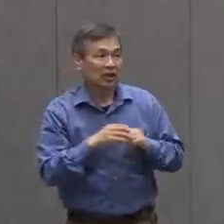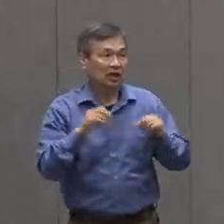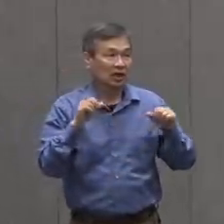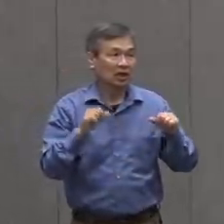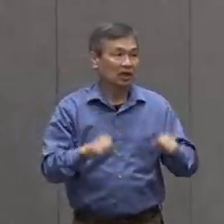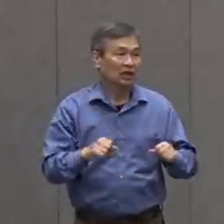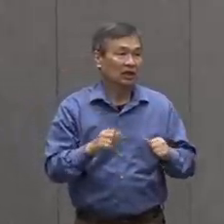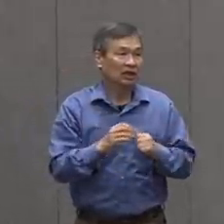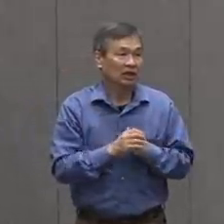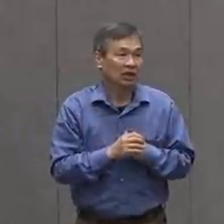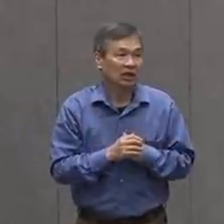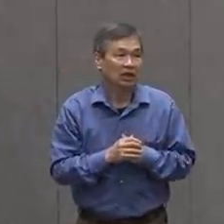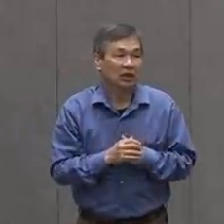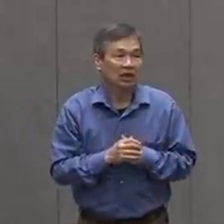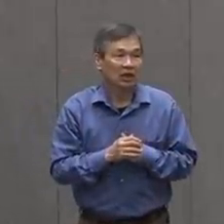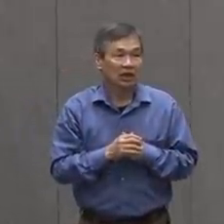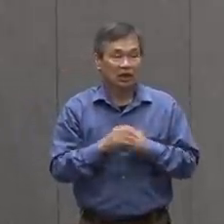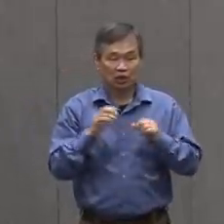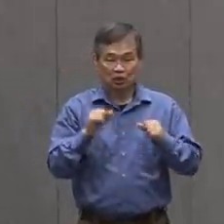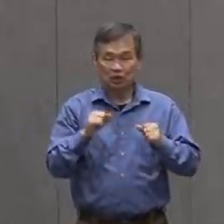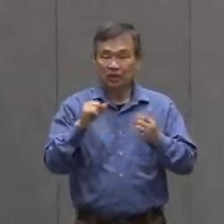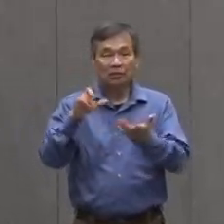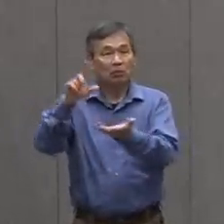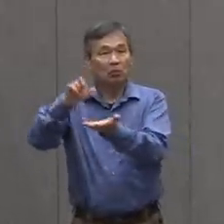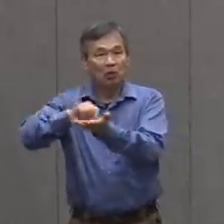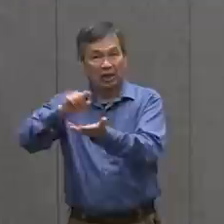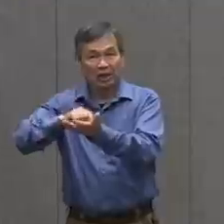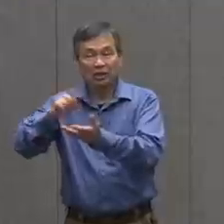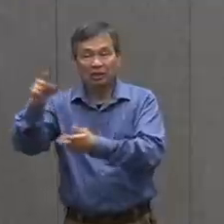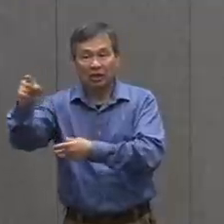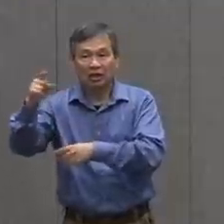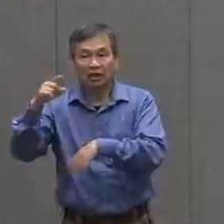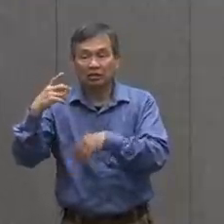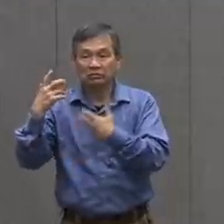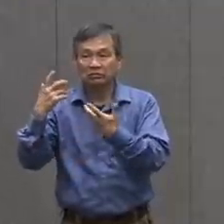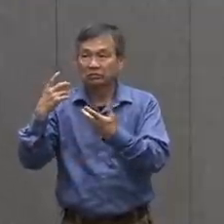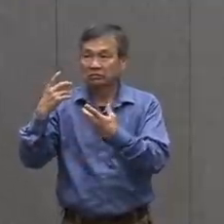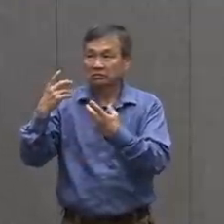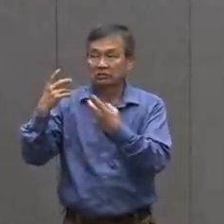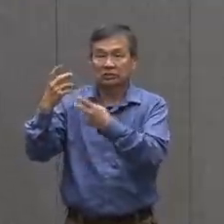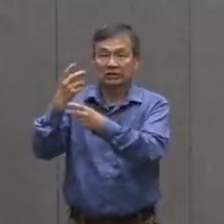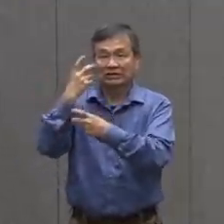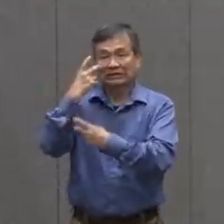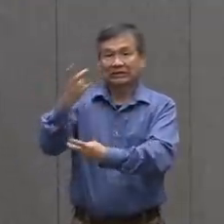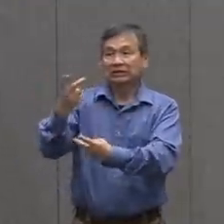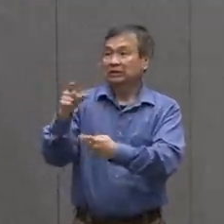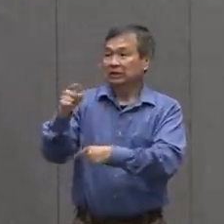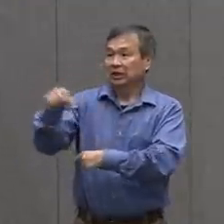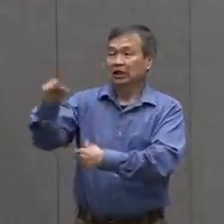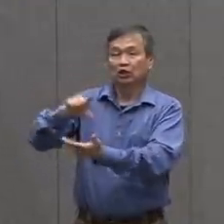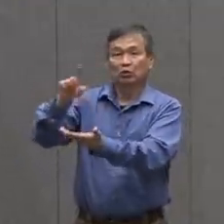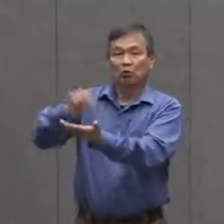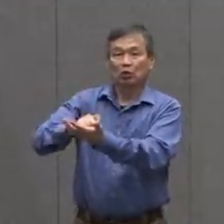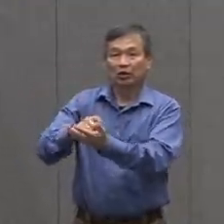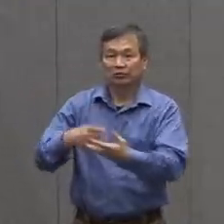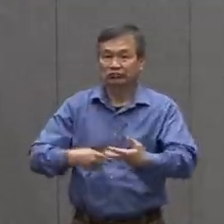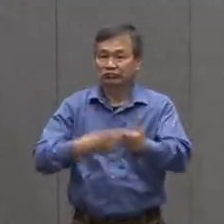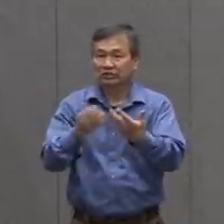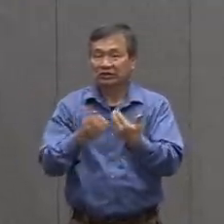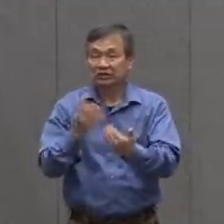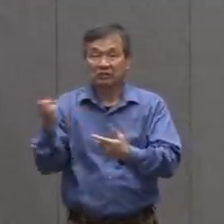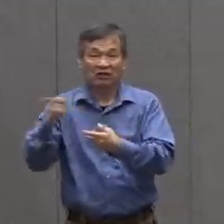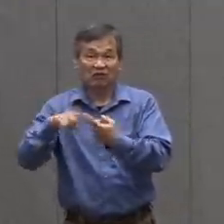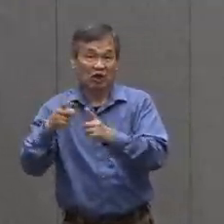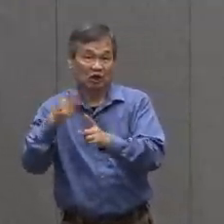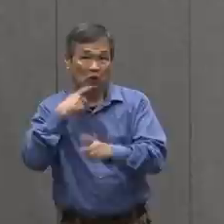internet you say dice template, you can actually print something you can cut out from the printer. I heard somebody say that. I think